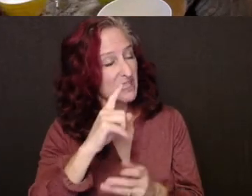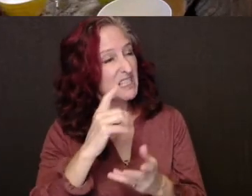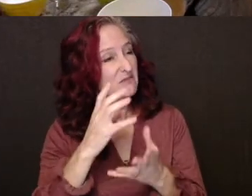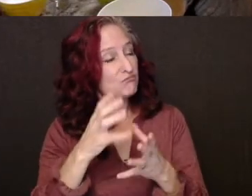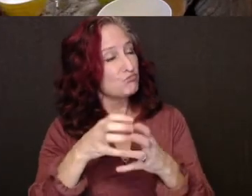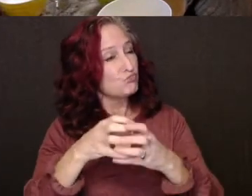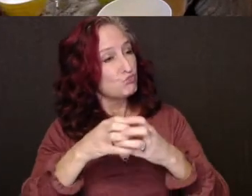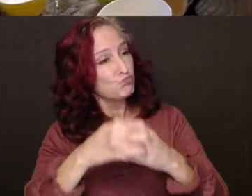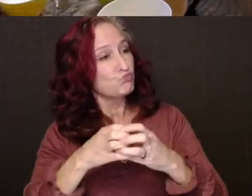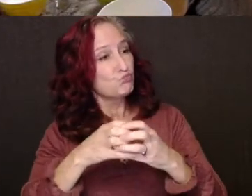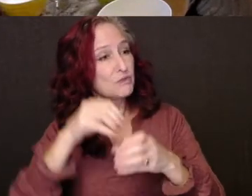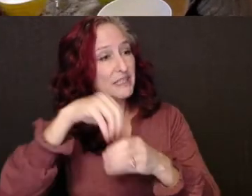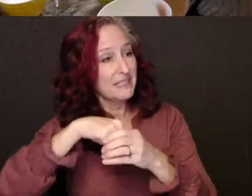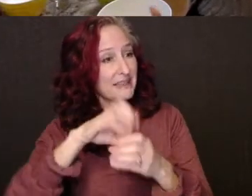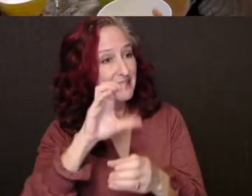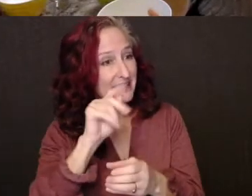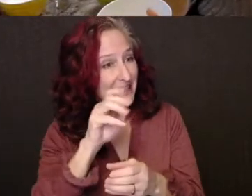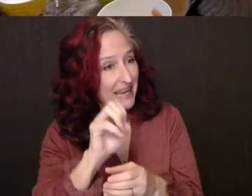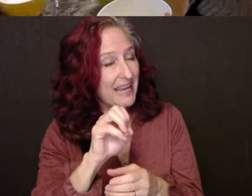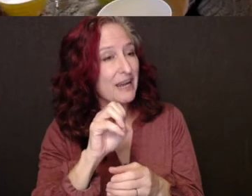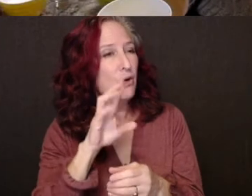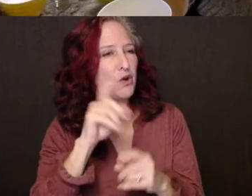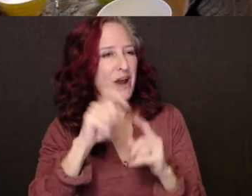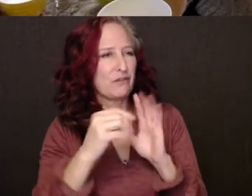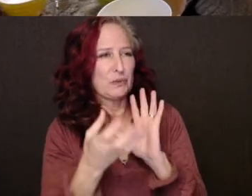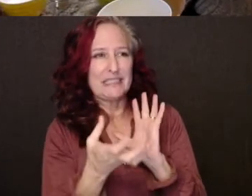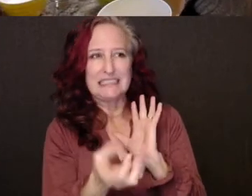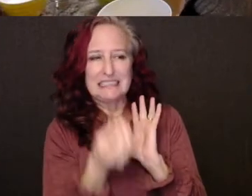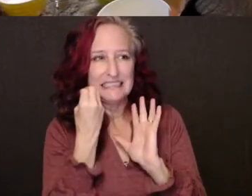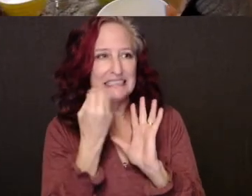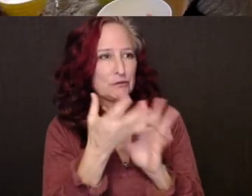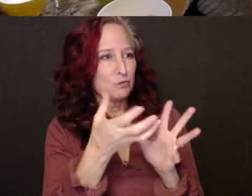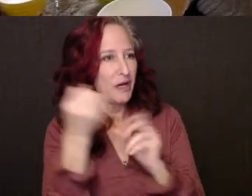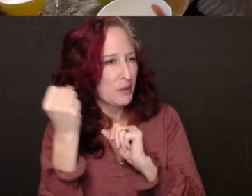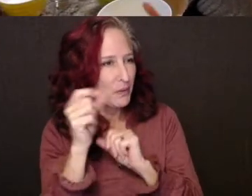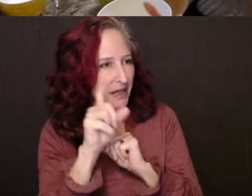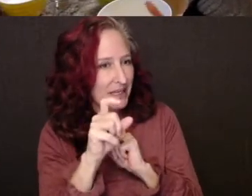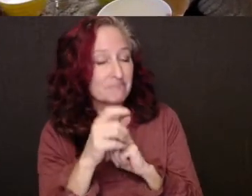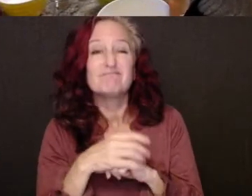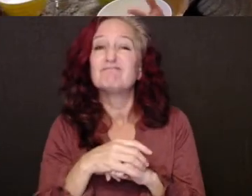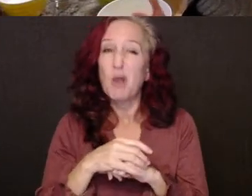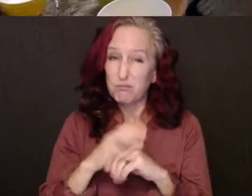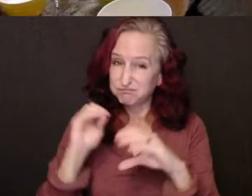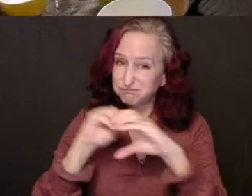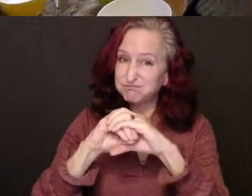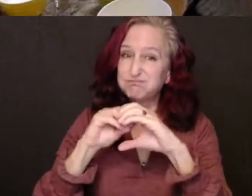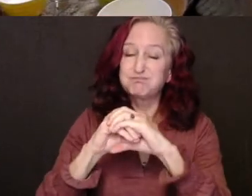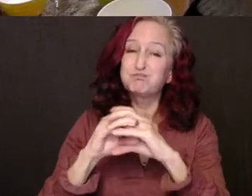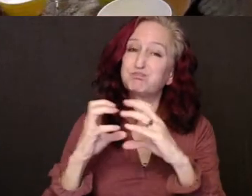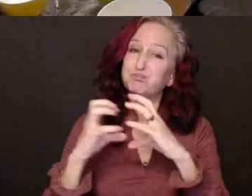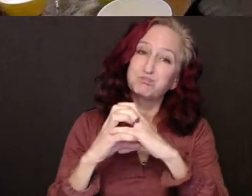love coconut whipped cream. It's so soft and light